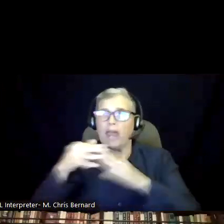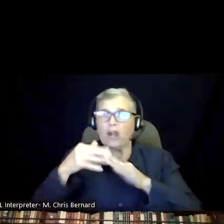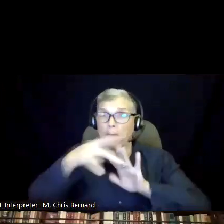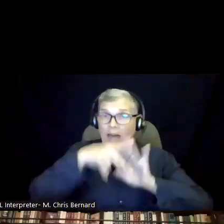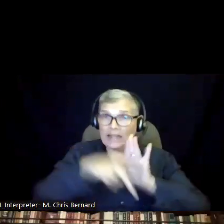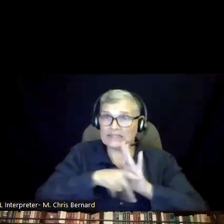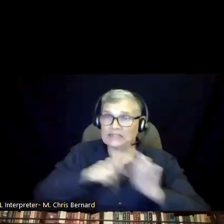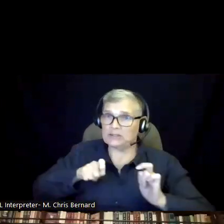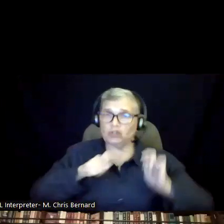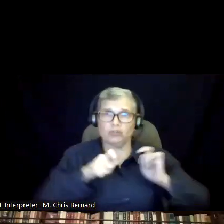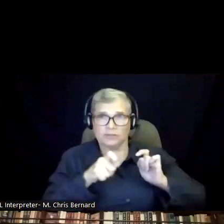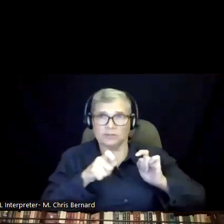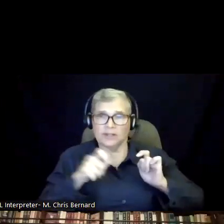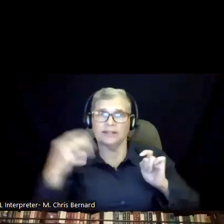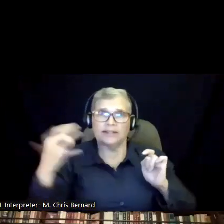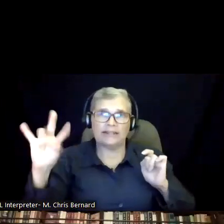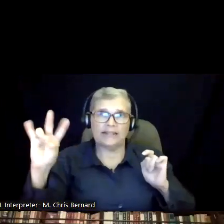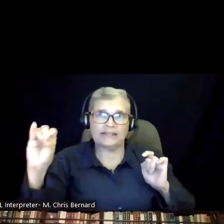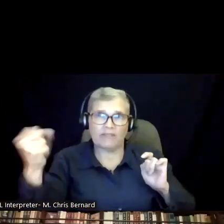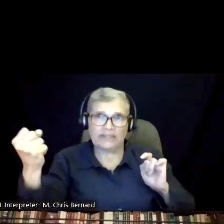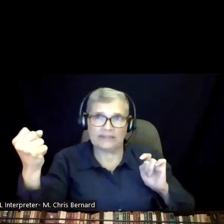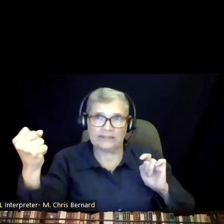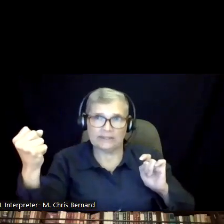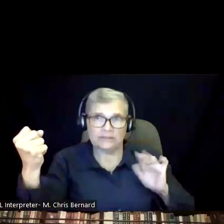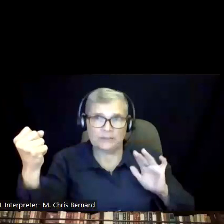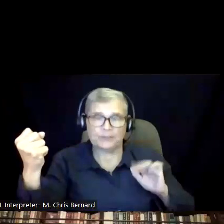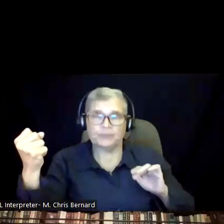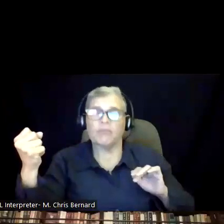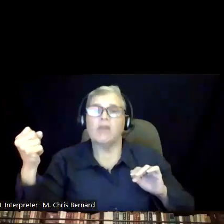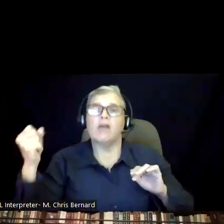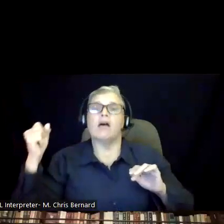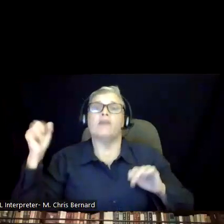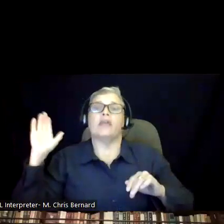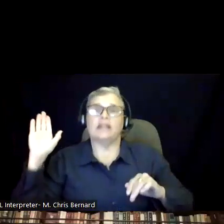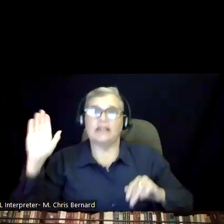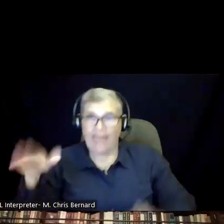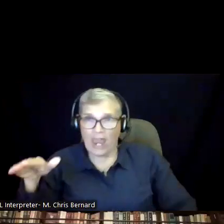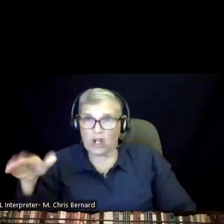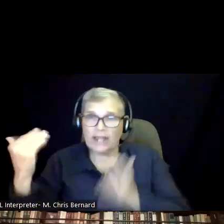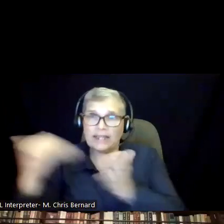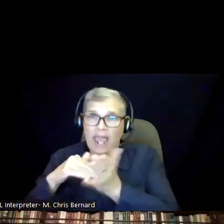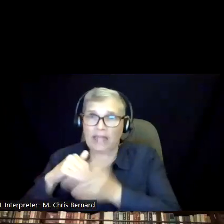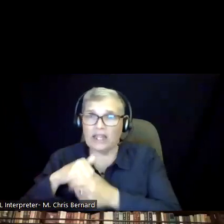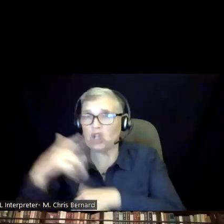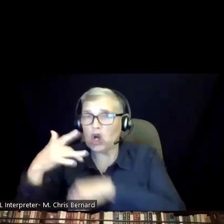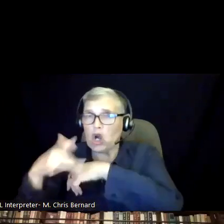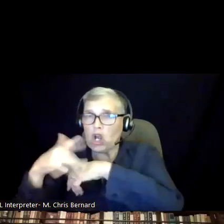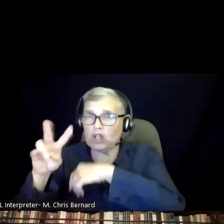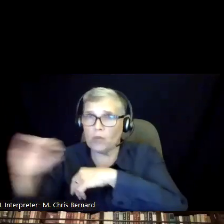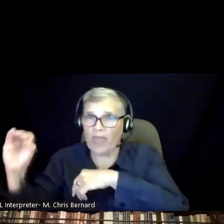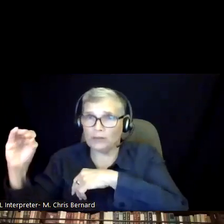rewritten in the 1970s. Later on in the early 2000s, the American